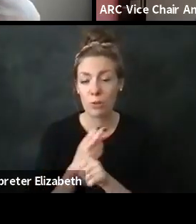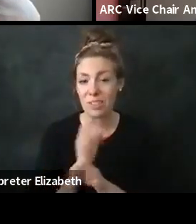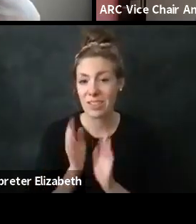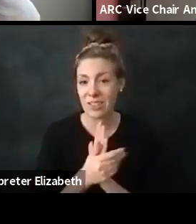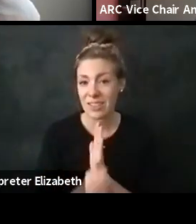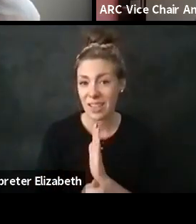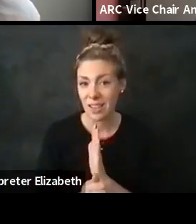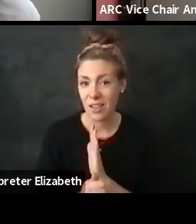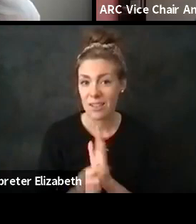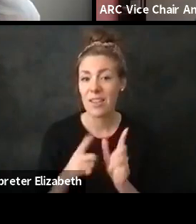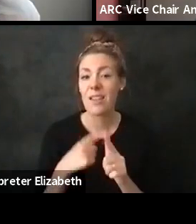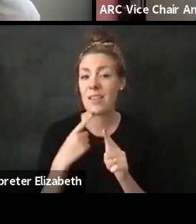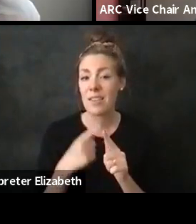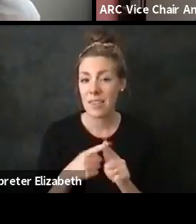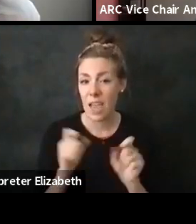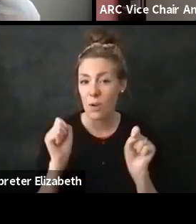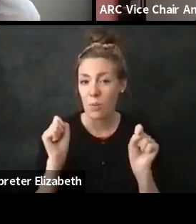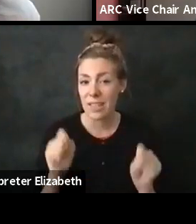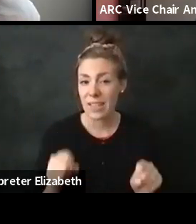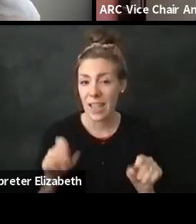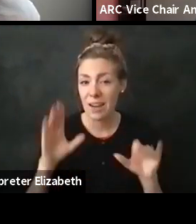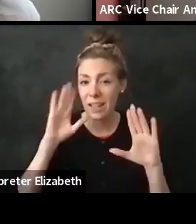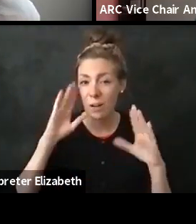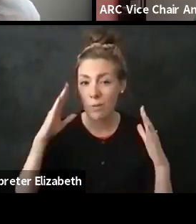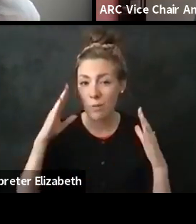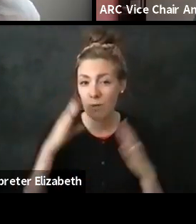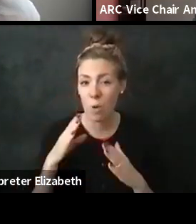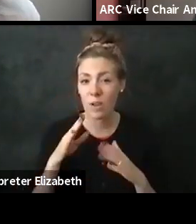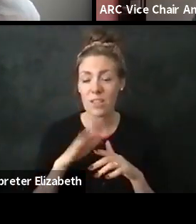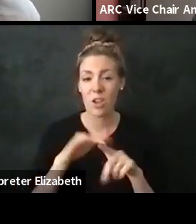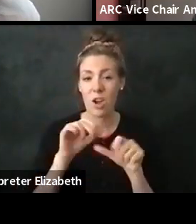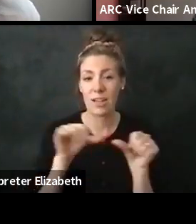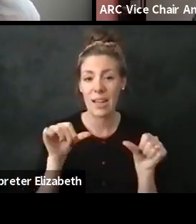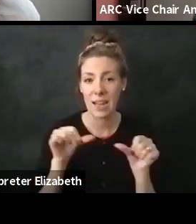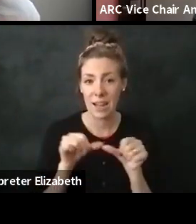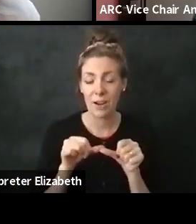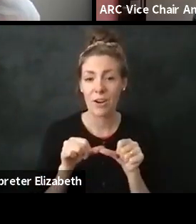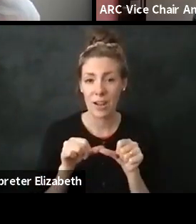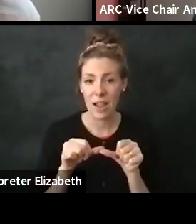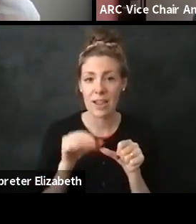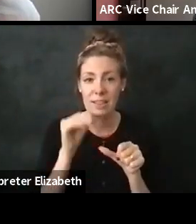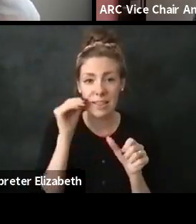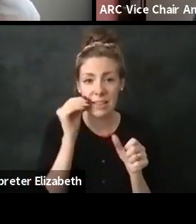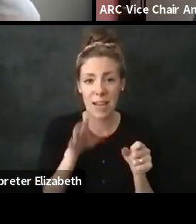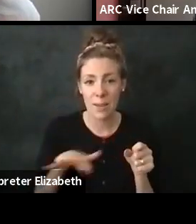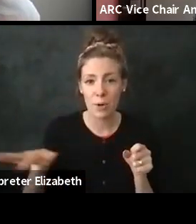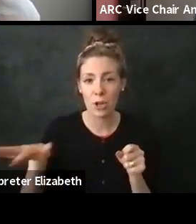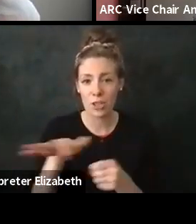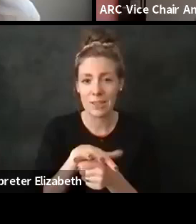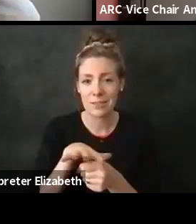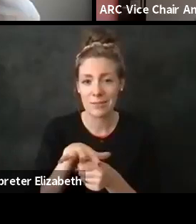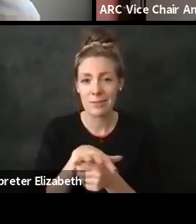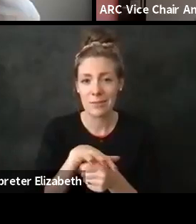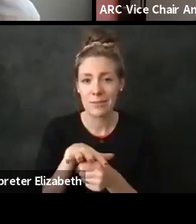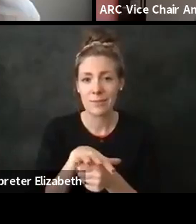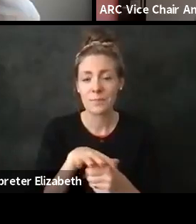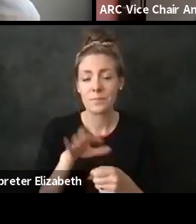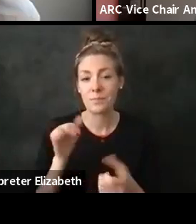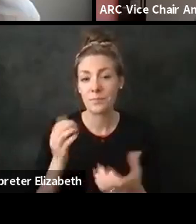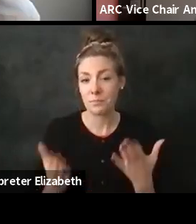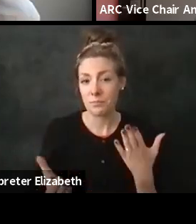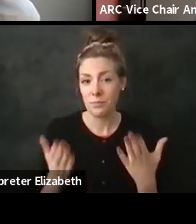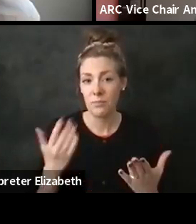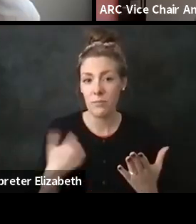then we can also really hone in on these areas, these neighborhoods that maybe